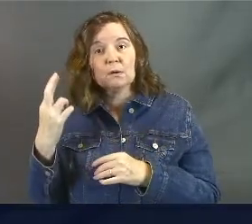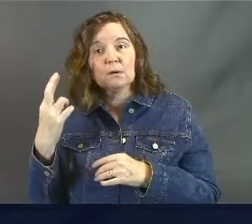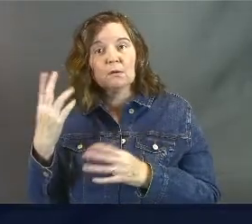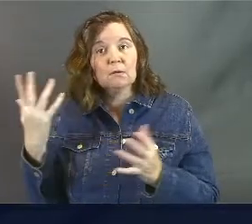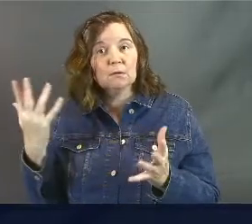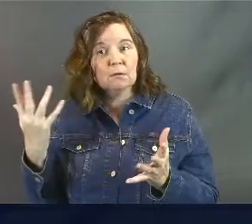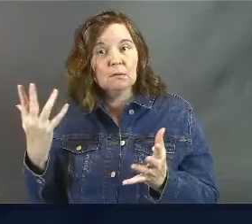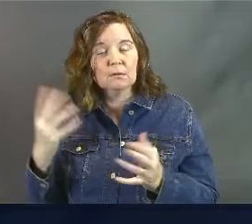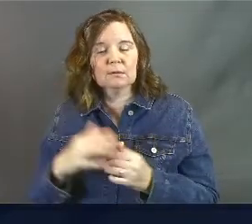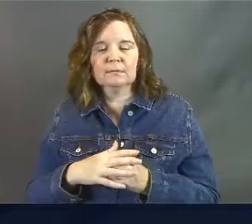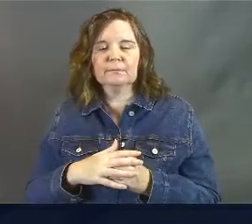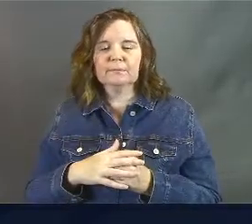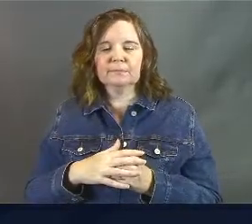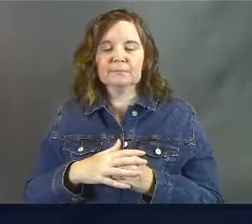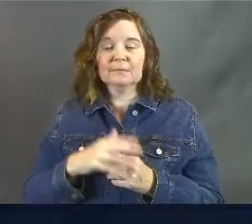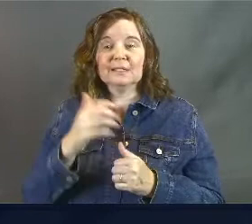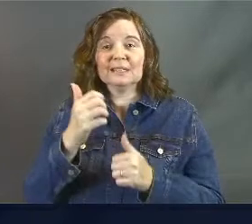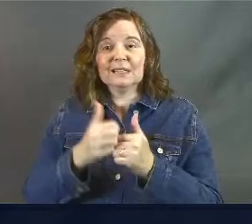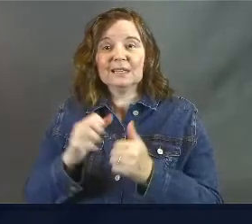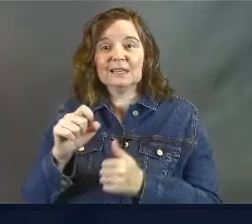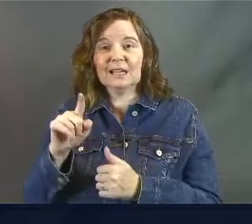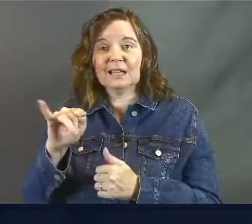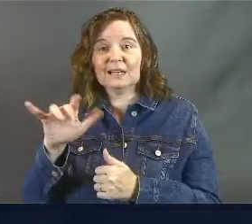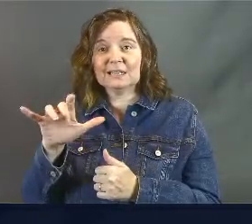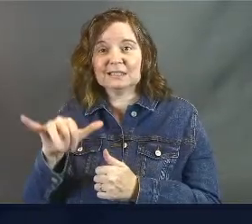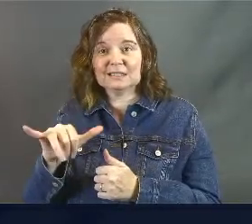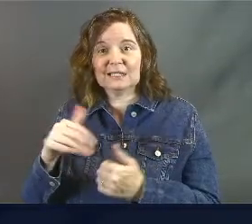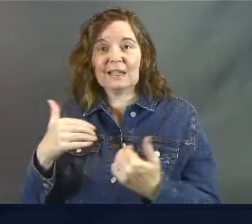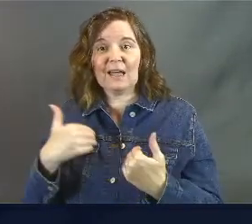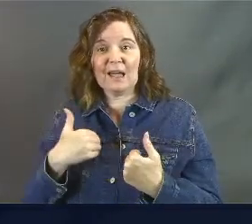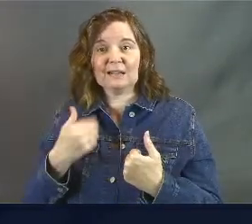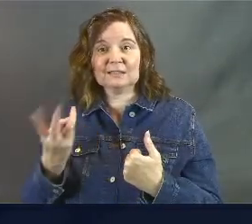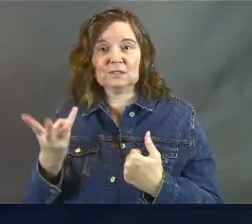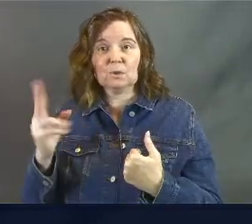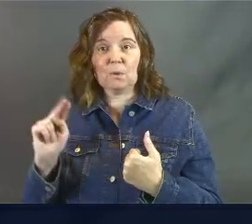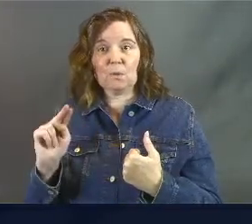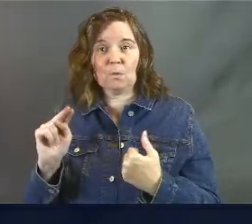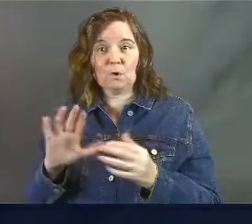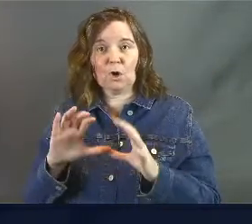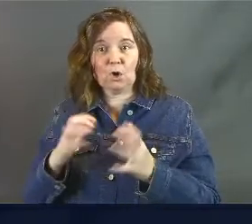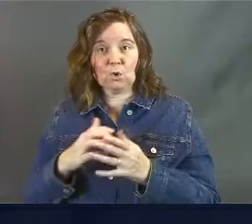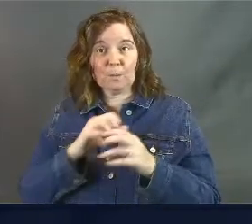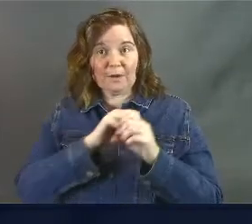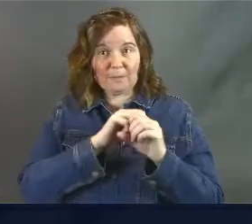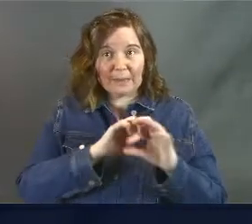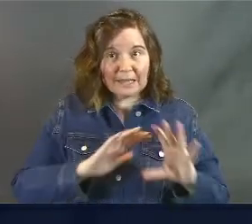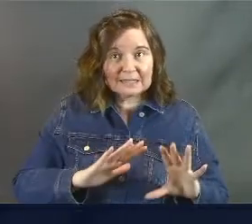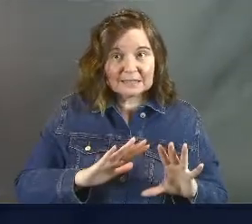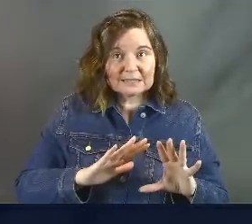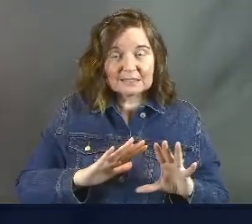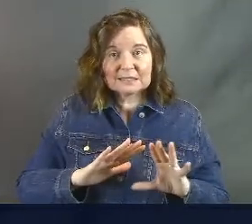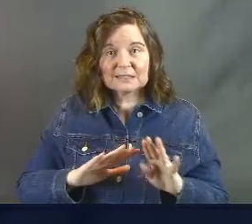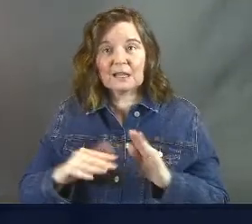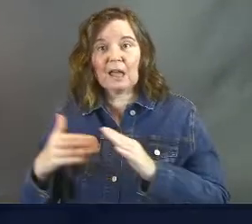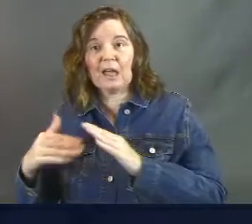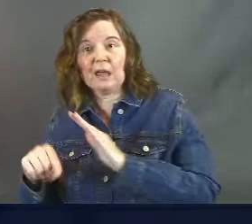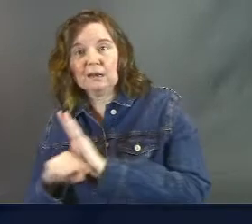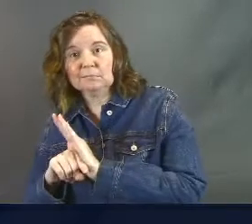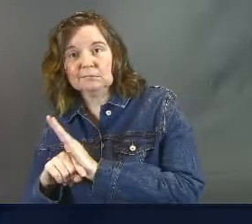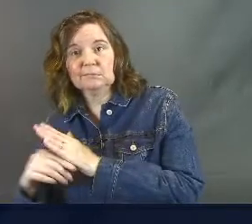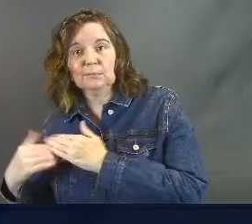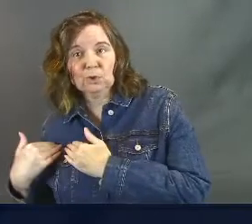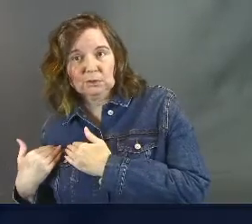that every ethnicity brings with it a group of blessings and a group of burdens.